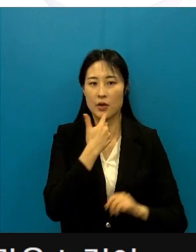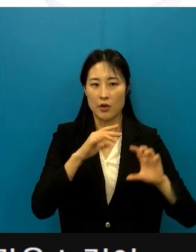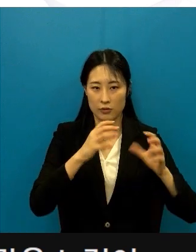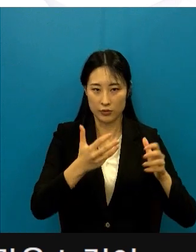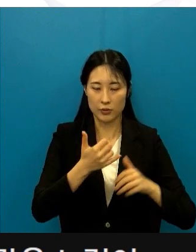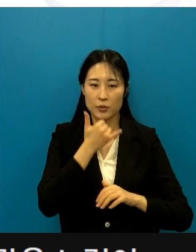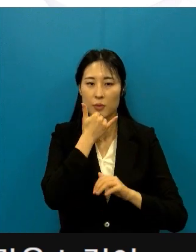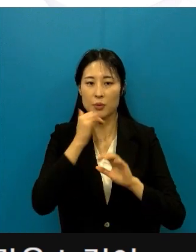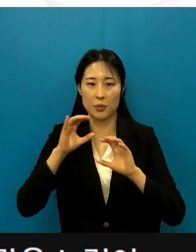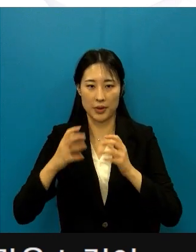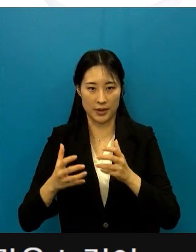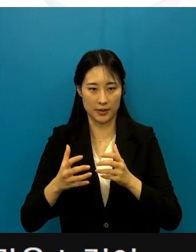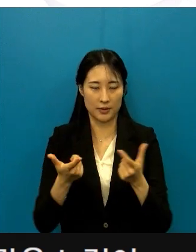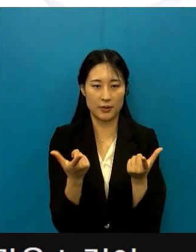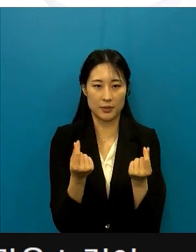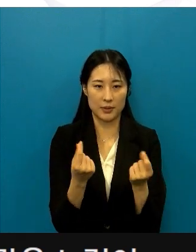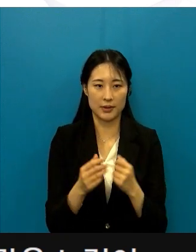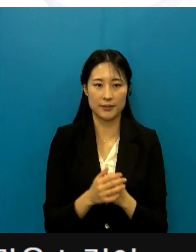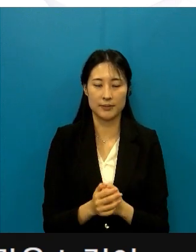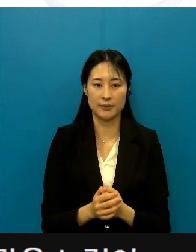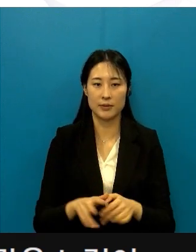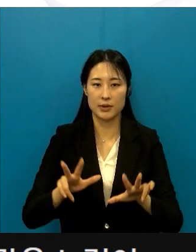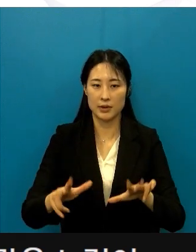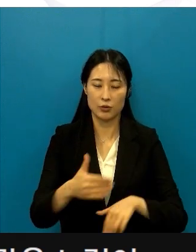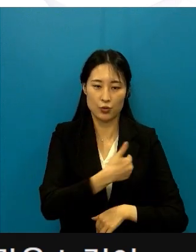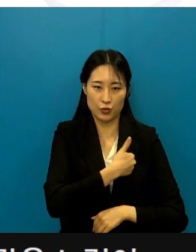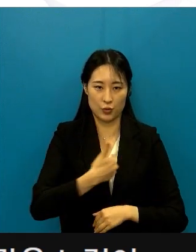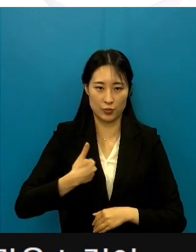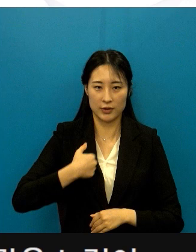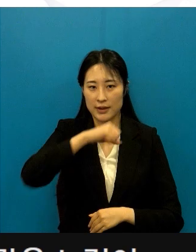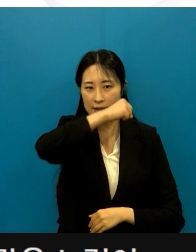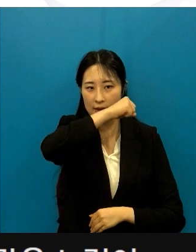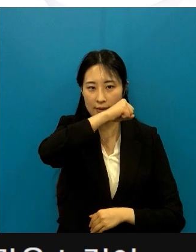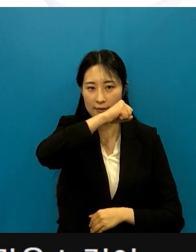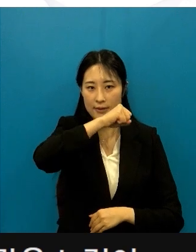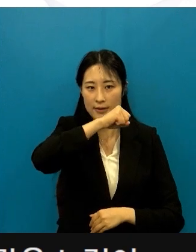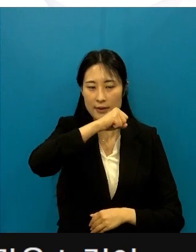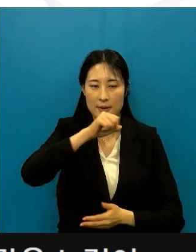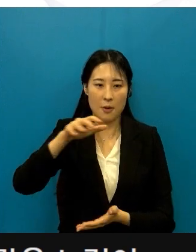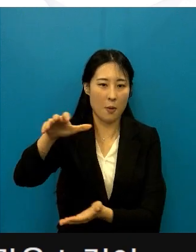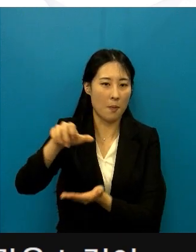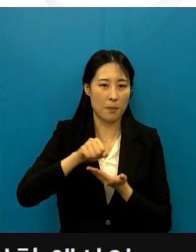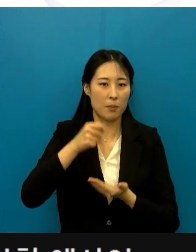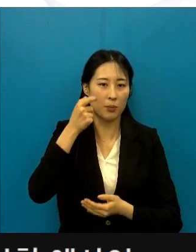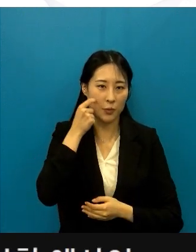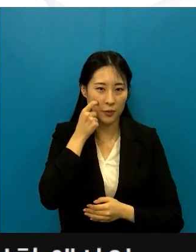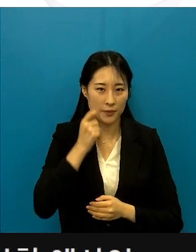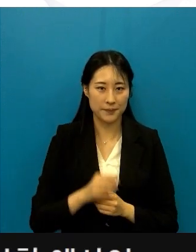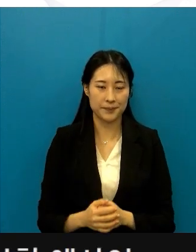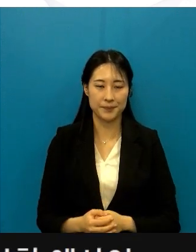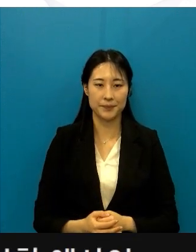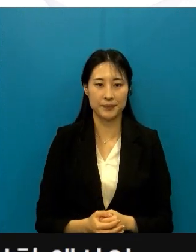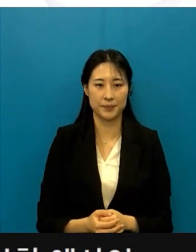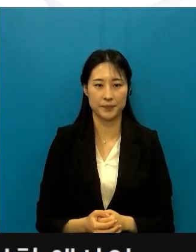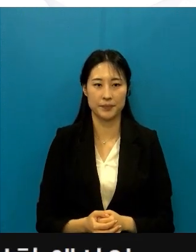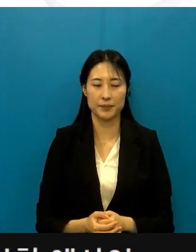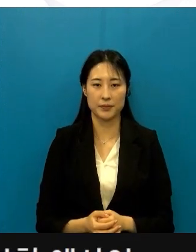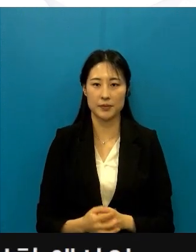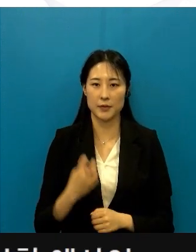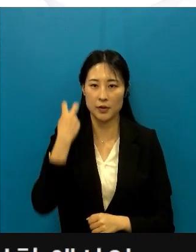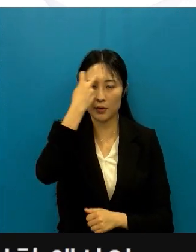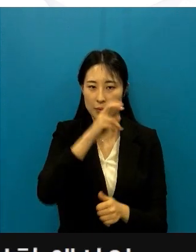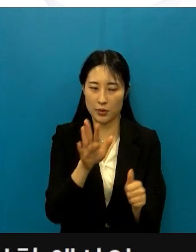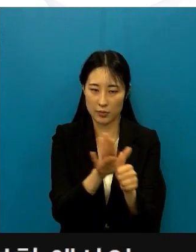provide sufficient funding for care. So care in the broadest sense is underfunded in